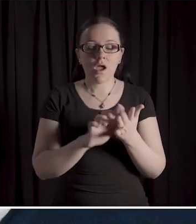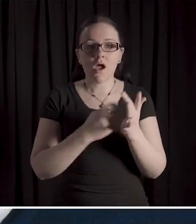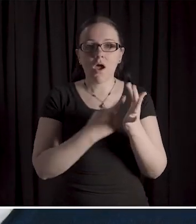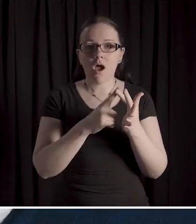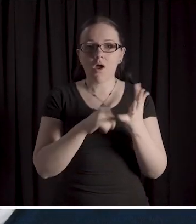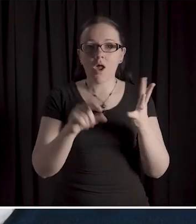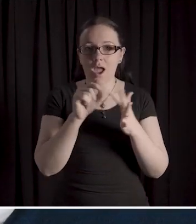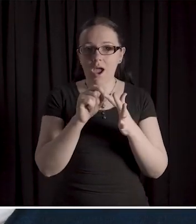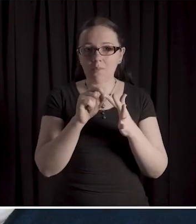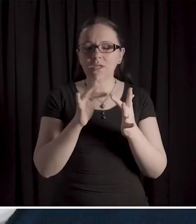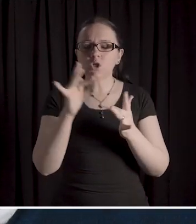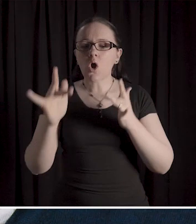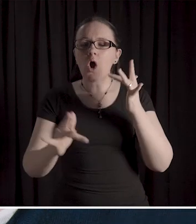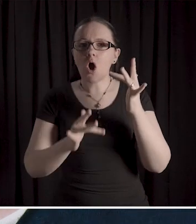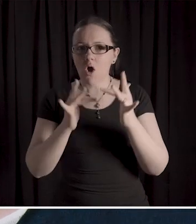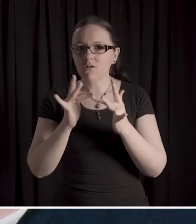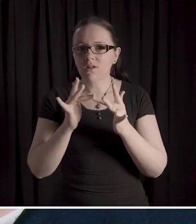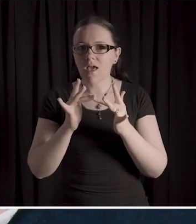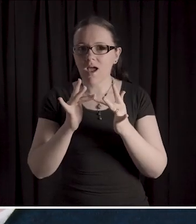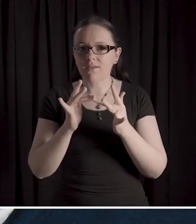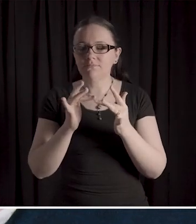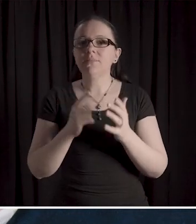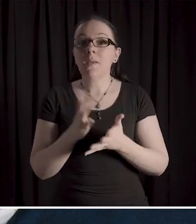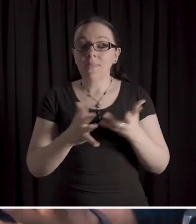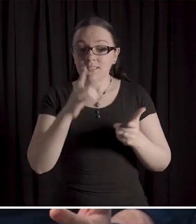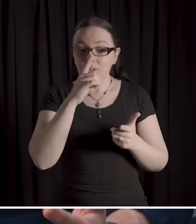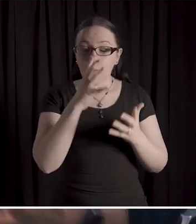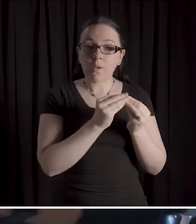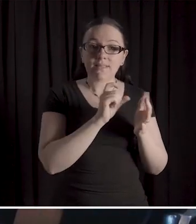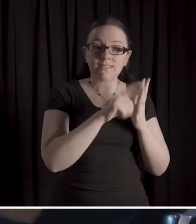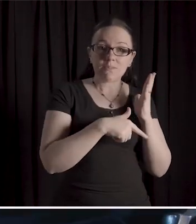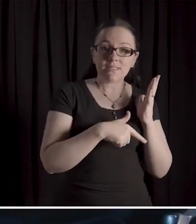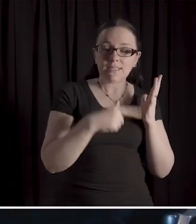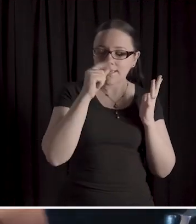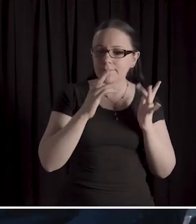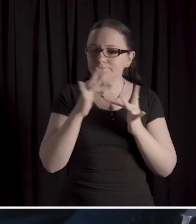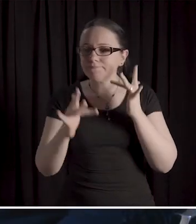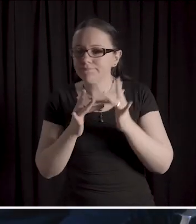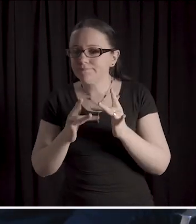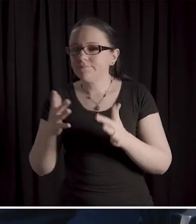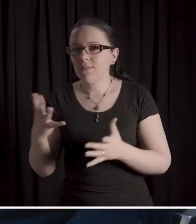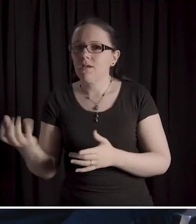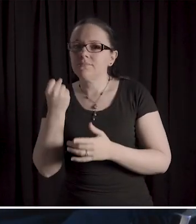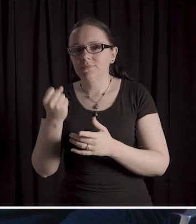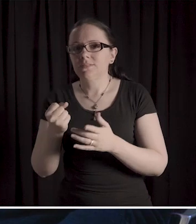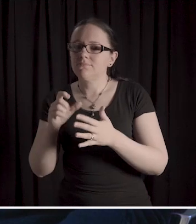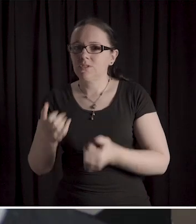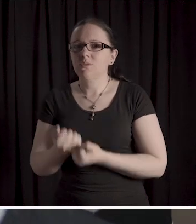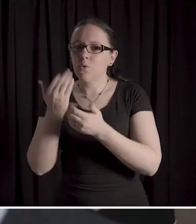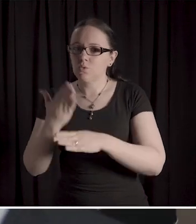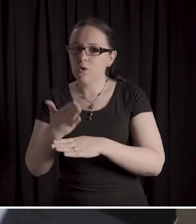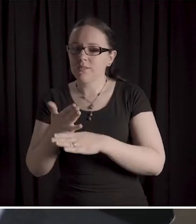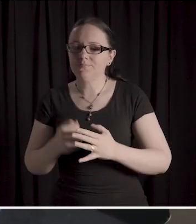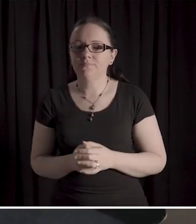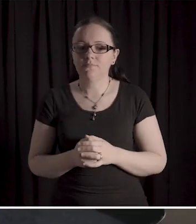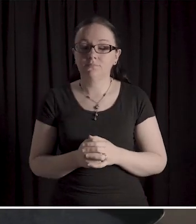So Hire Up is an online platform that gives Australians with disability the power to find, hire and manage their very own care and support workers. The